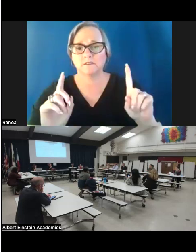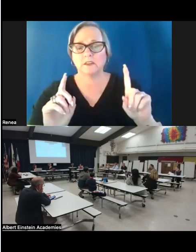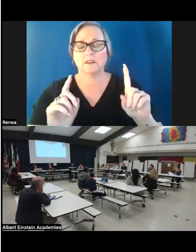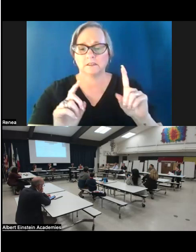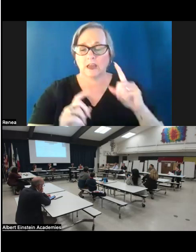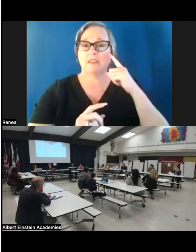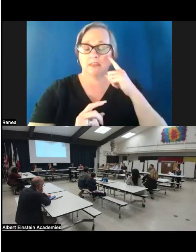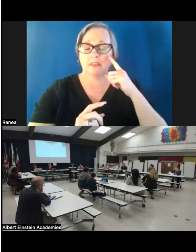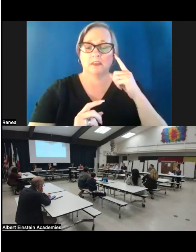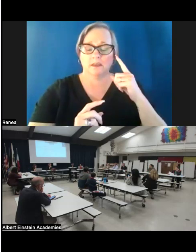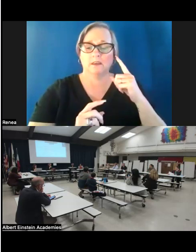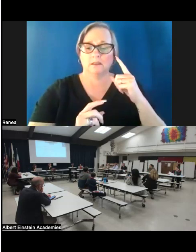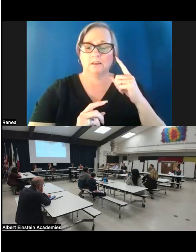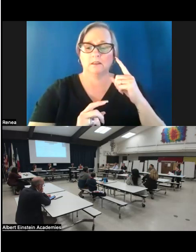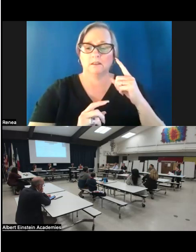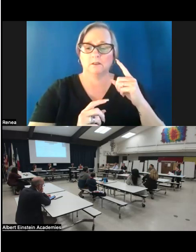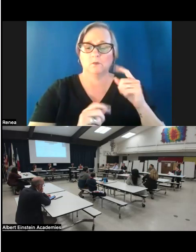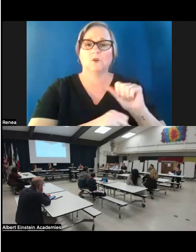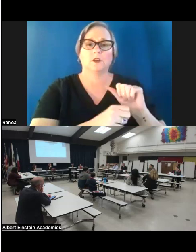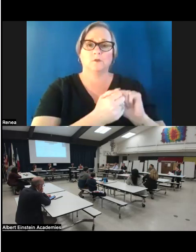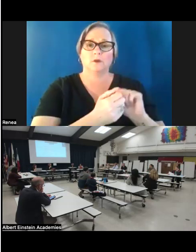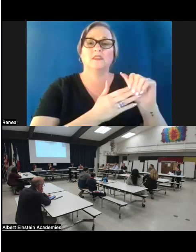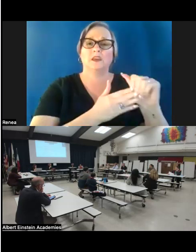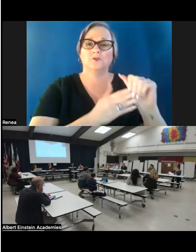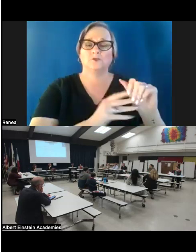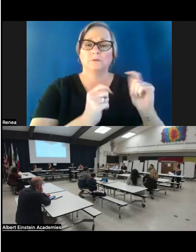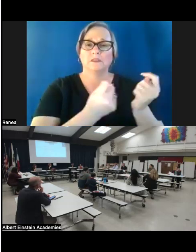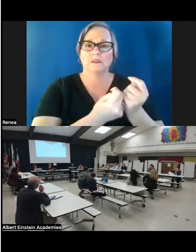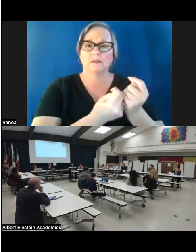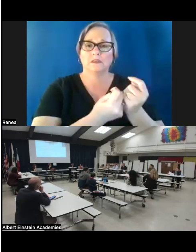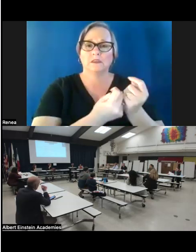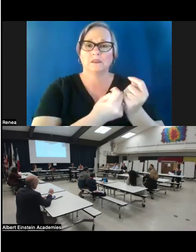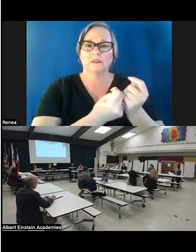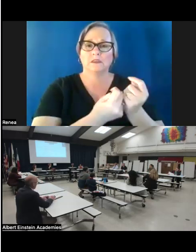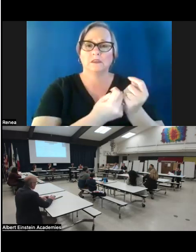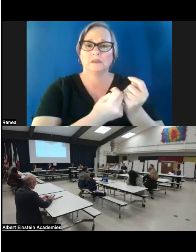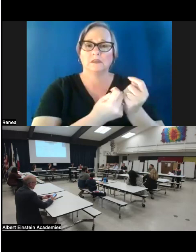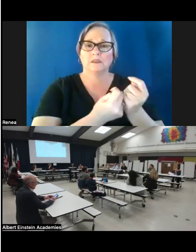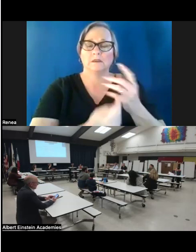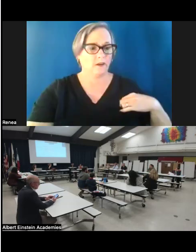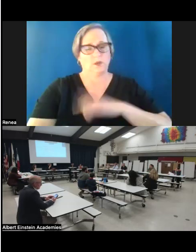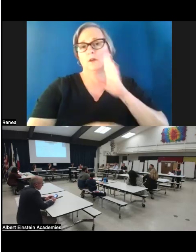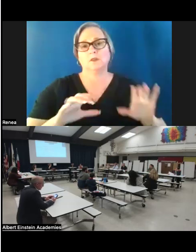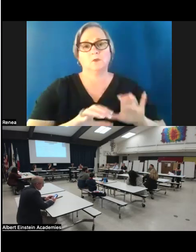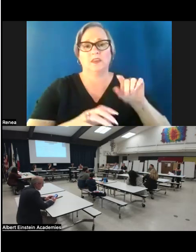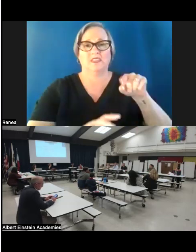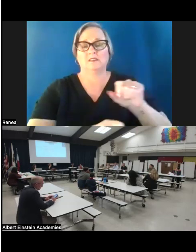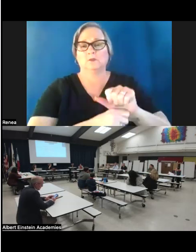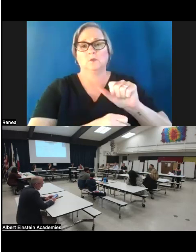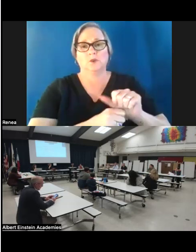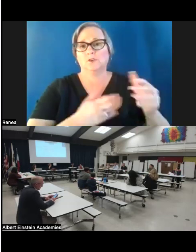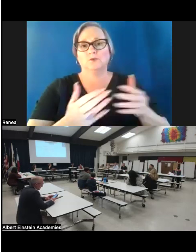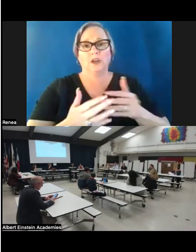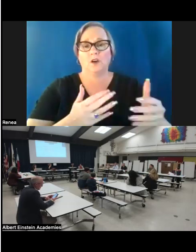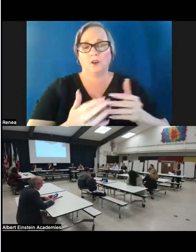leadership team and the staff at the school, we're going to be doing a lot of this work anyway. So it's actually it's aligned with what we're doing for some